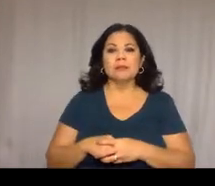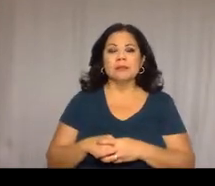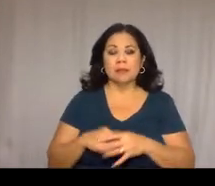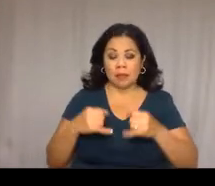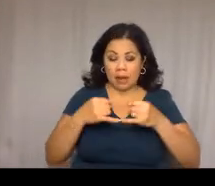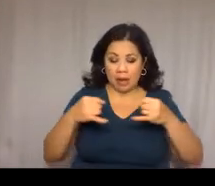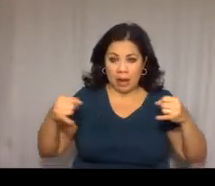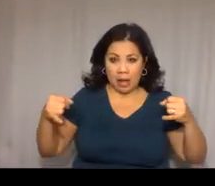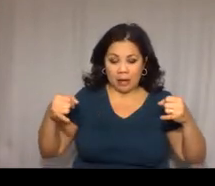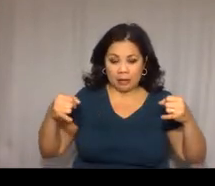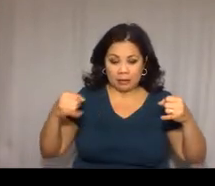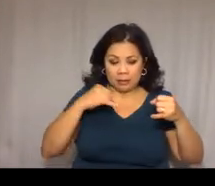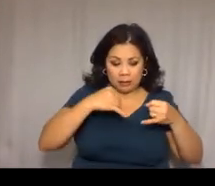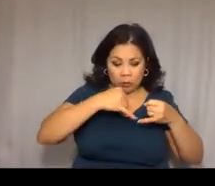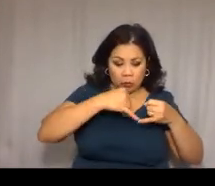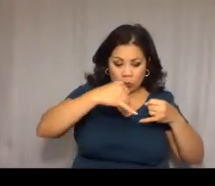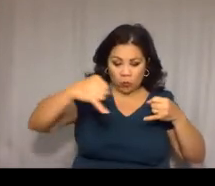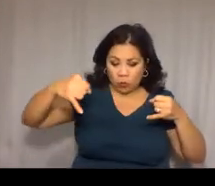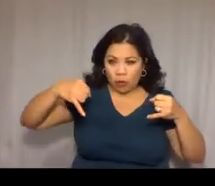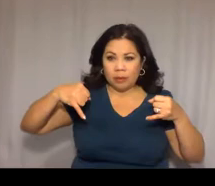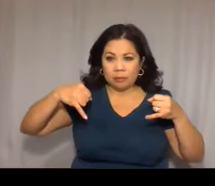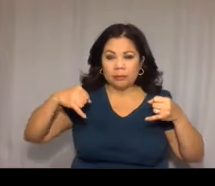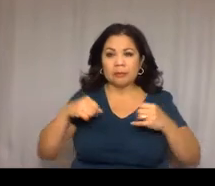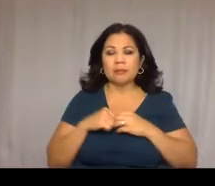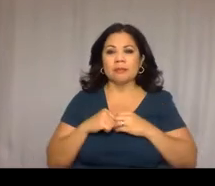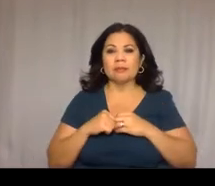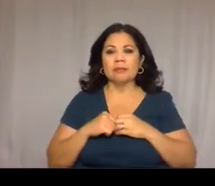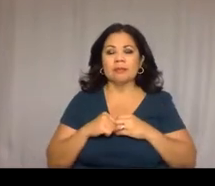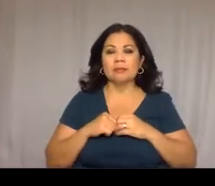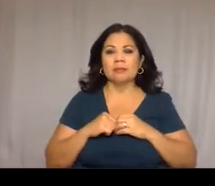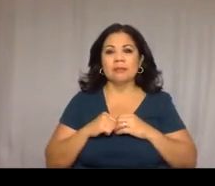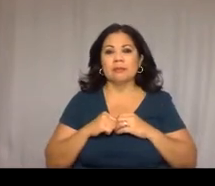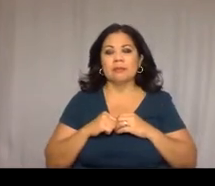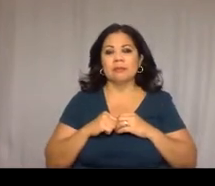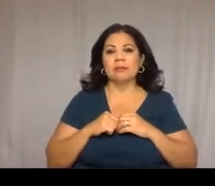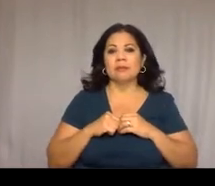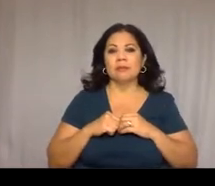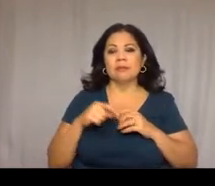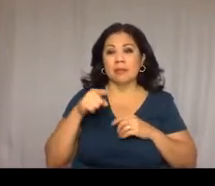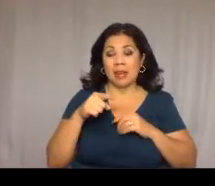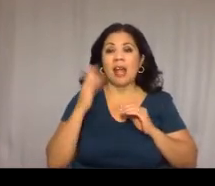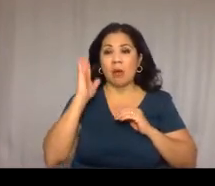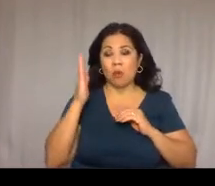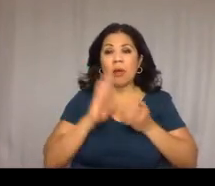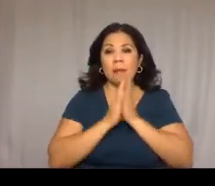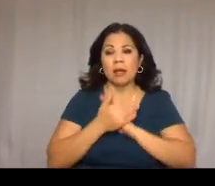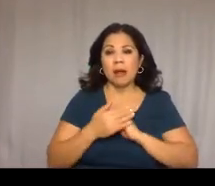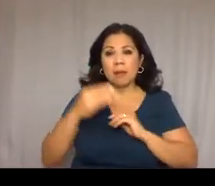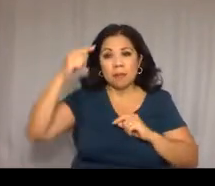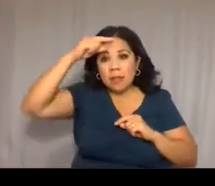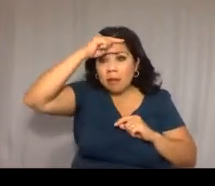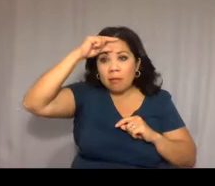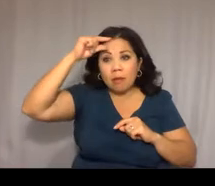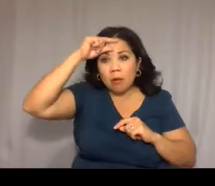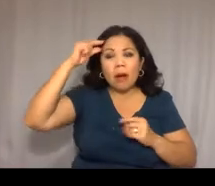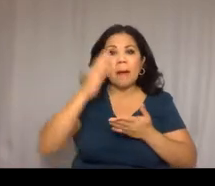horizontal line. So that one's pretty funny. He's got kind of a square head. This is the forehead of your creature. So